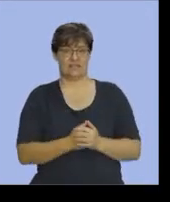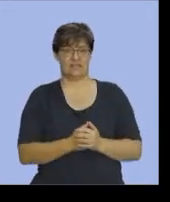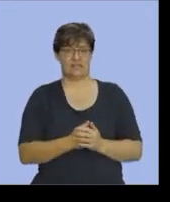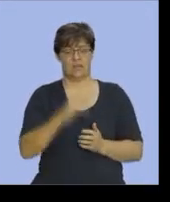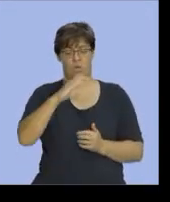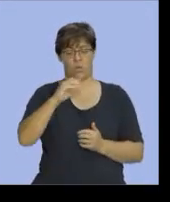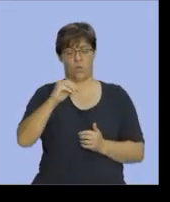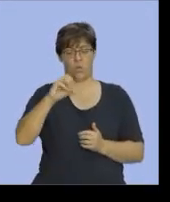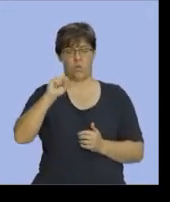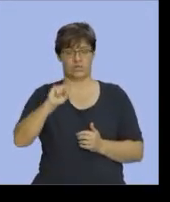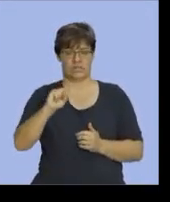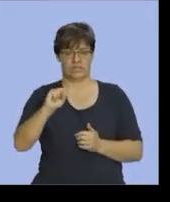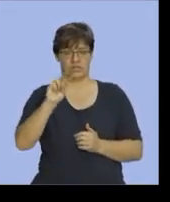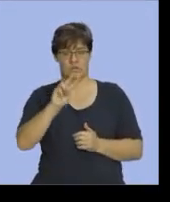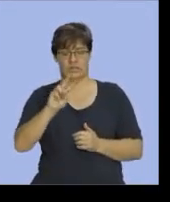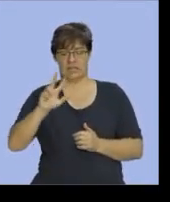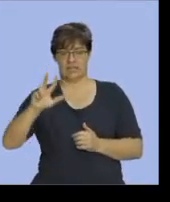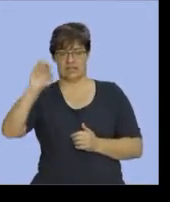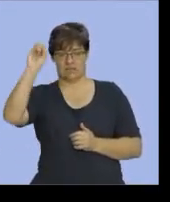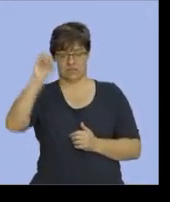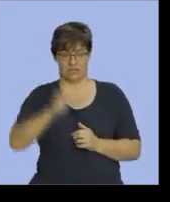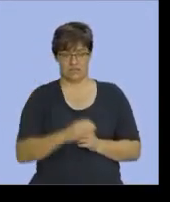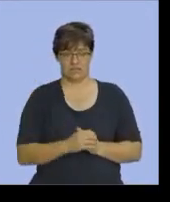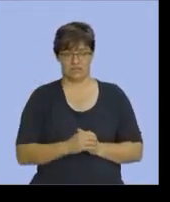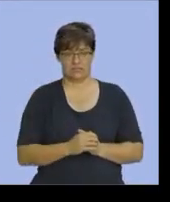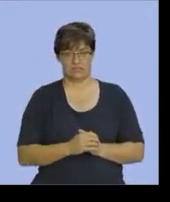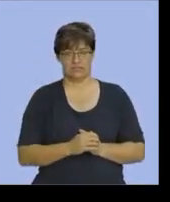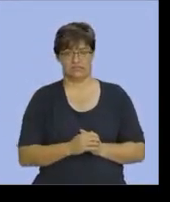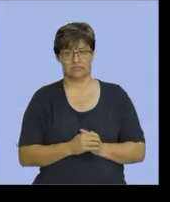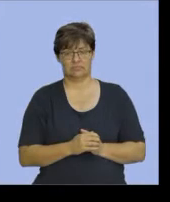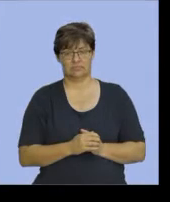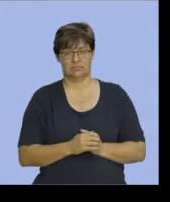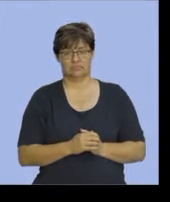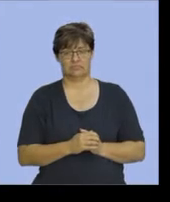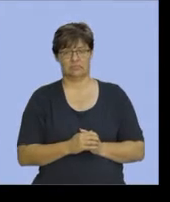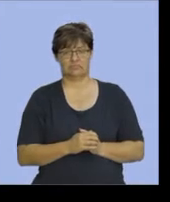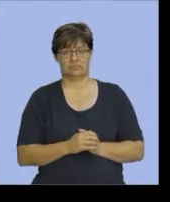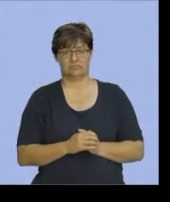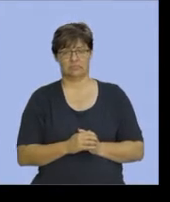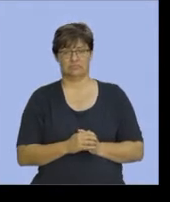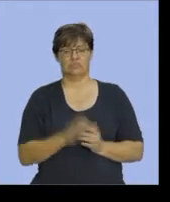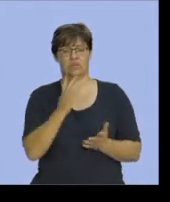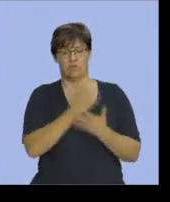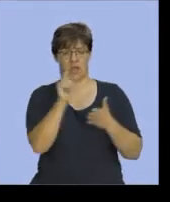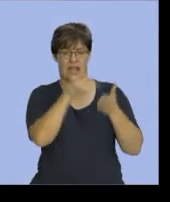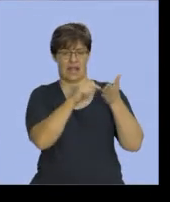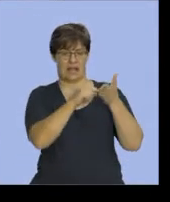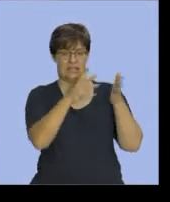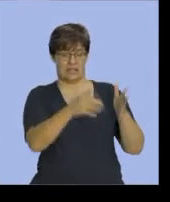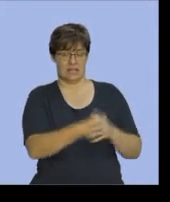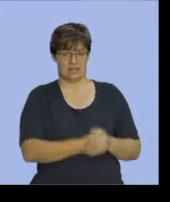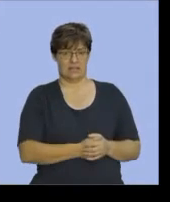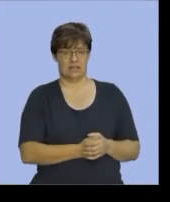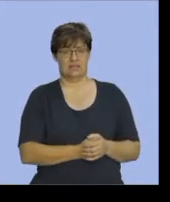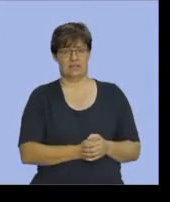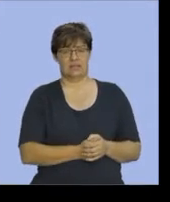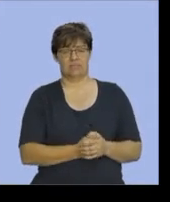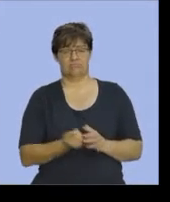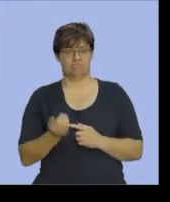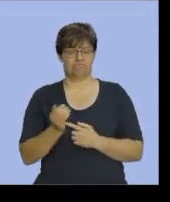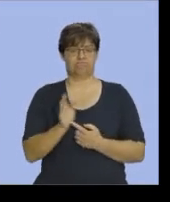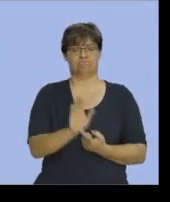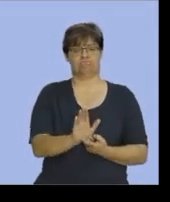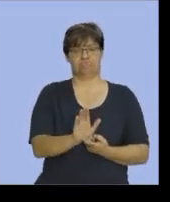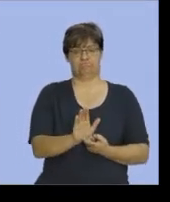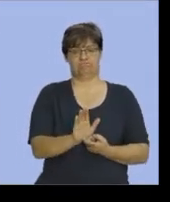by cos of 28 degrees, and then you will press this on your calculator, and it will